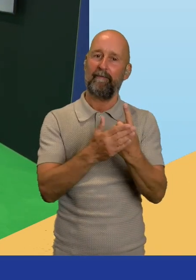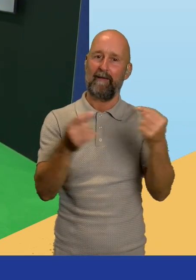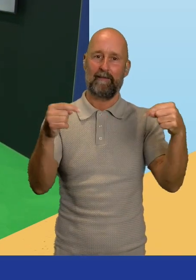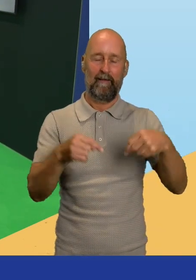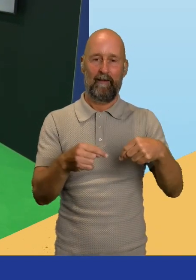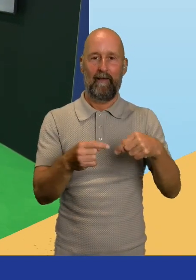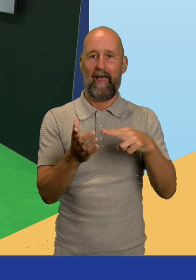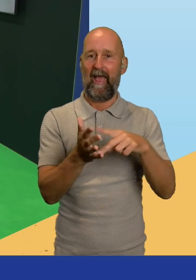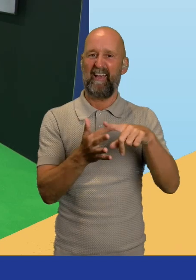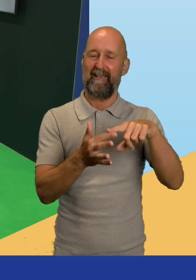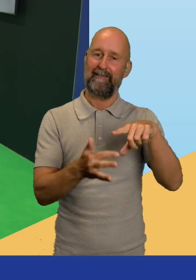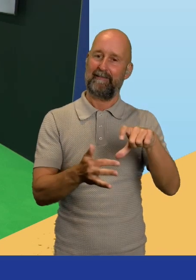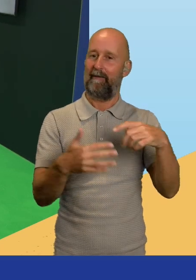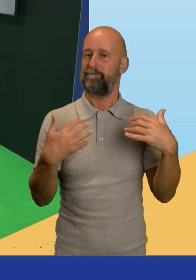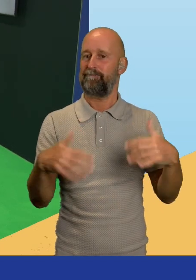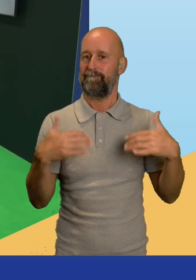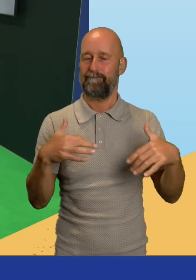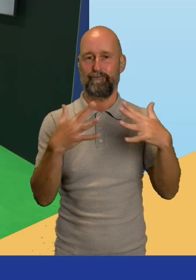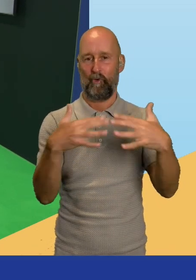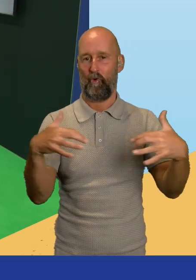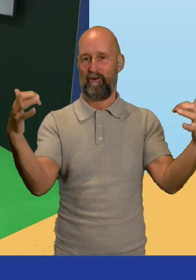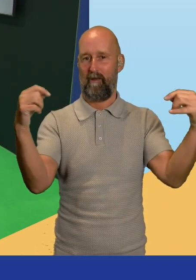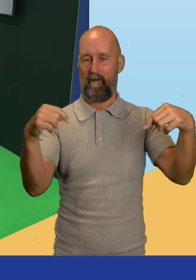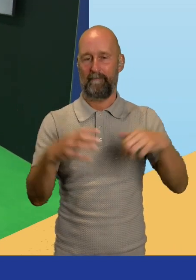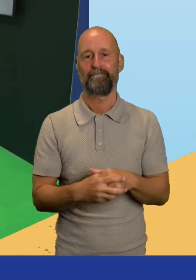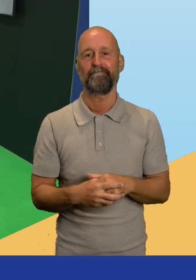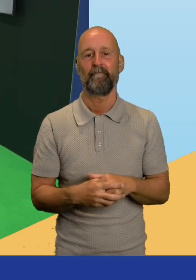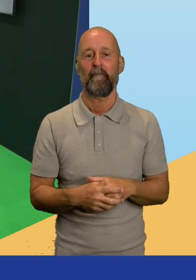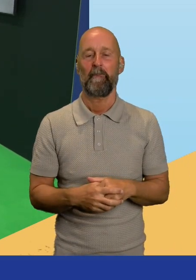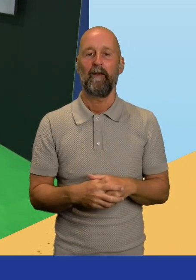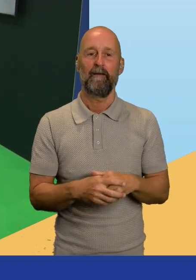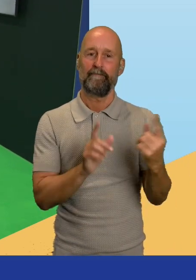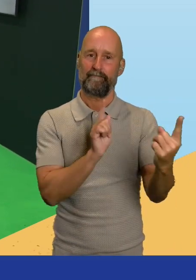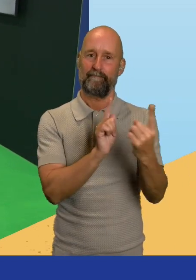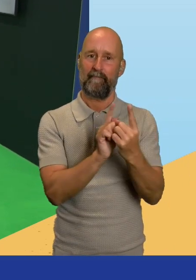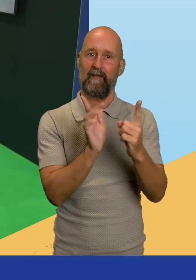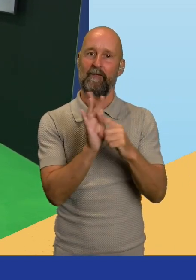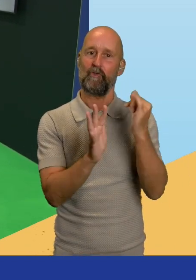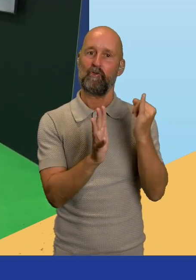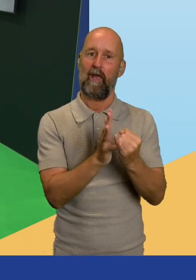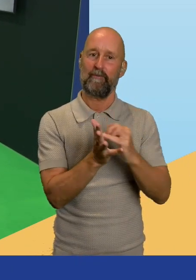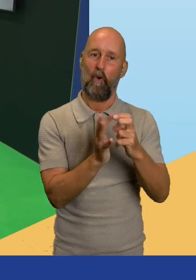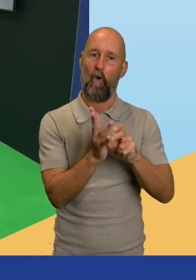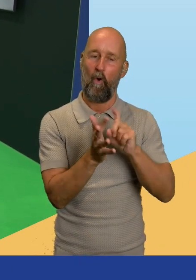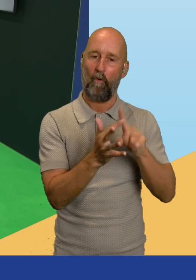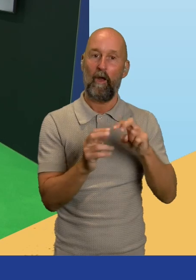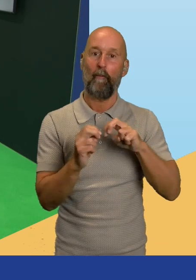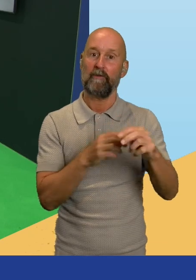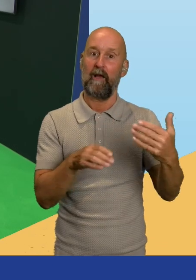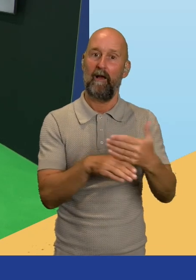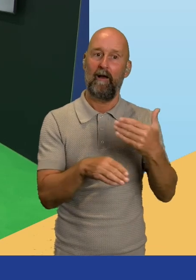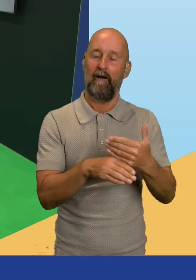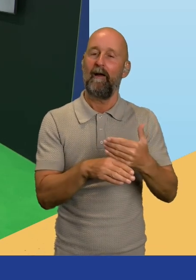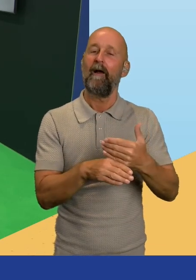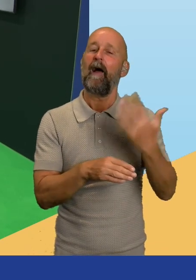iconic NEC Arena. And today I'm joined by James Horne from Motability Operations at the Electric